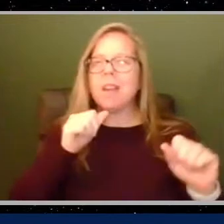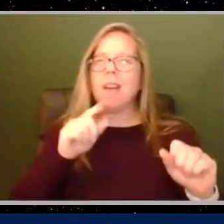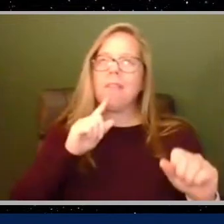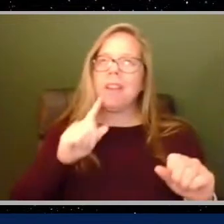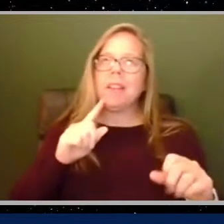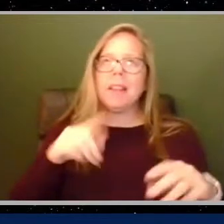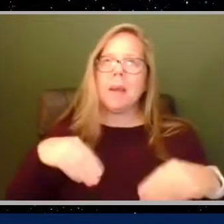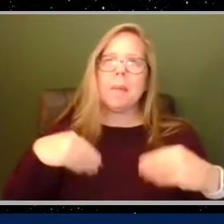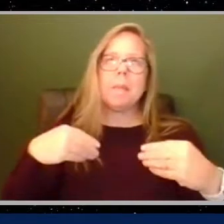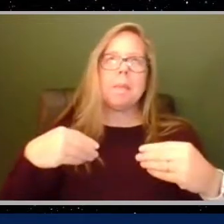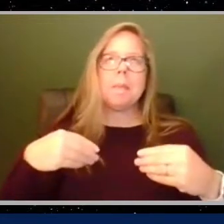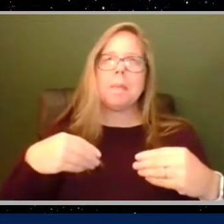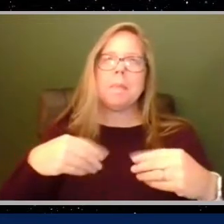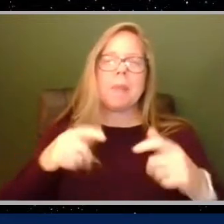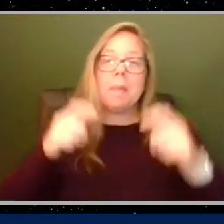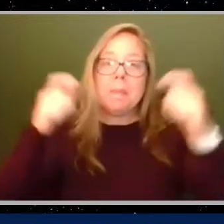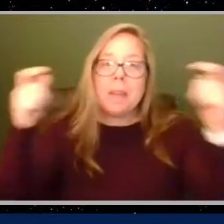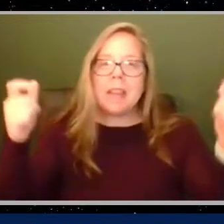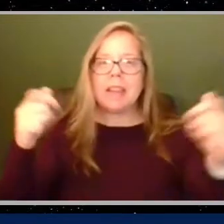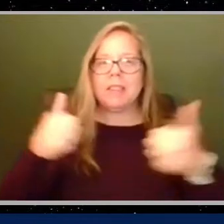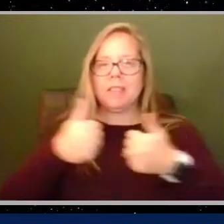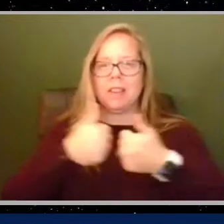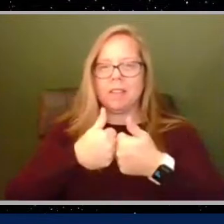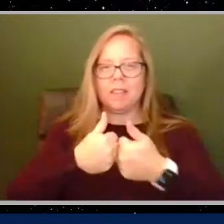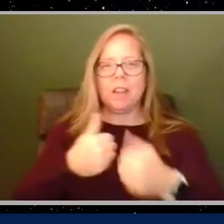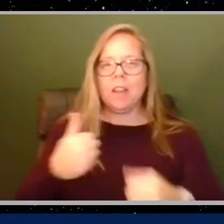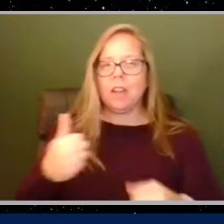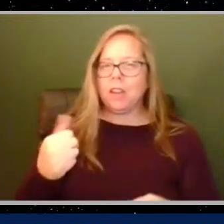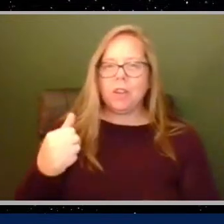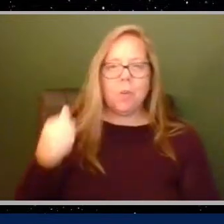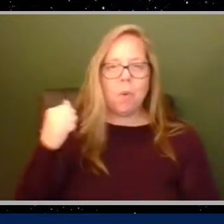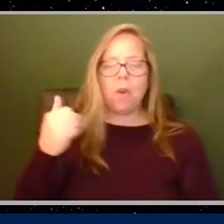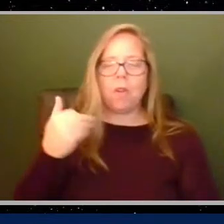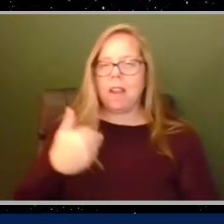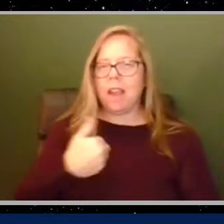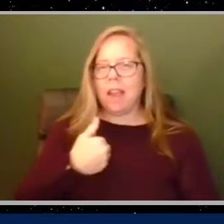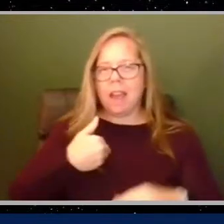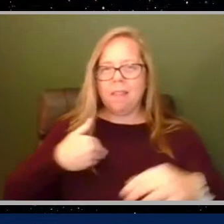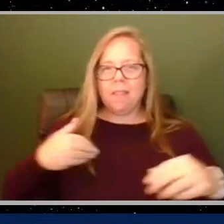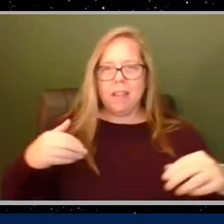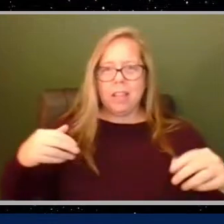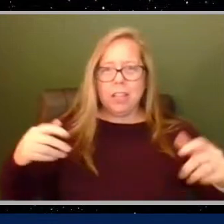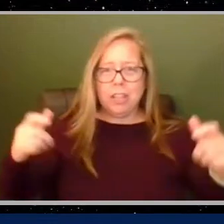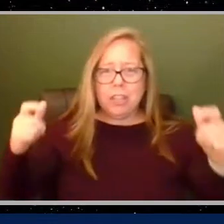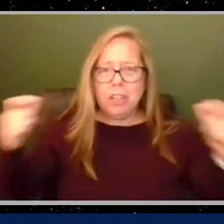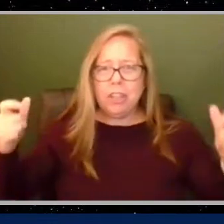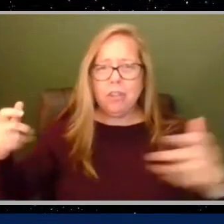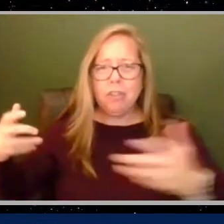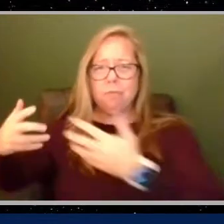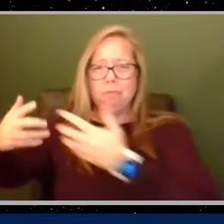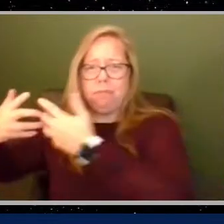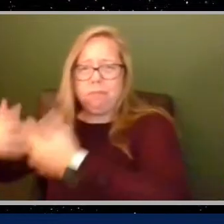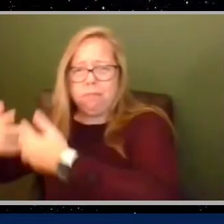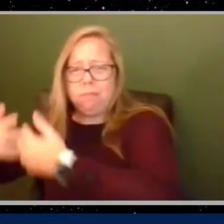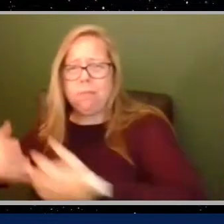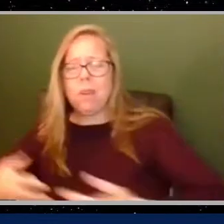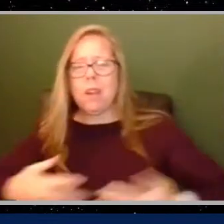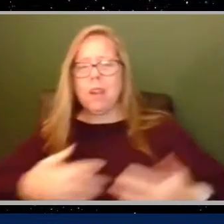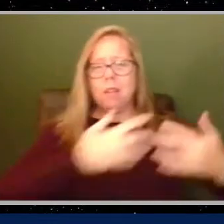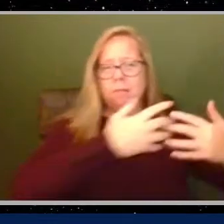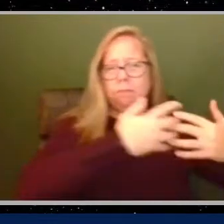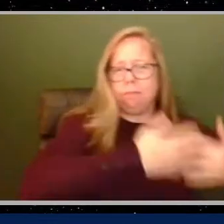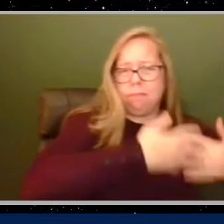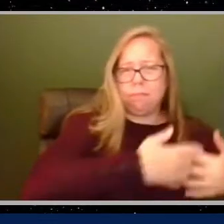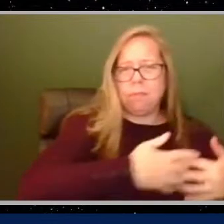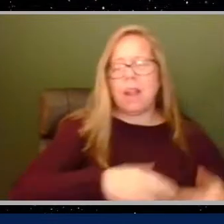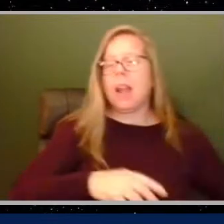future. Right. You don't have jet engines on either side of you making a bunch of noise and vibrations in the plane. The space station, I imagine, is a lot more